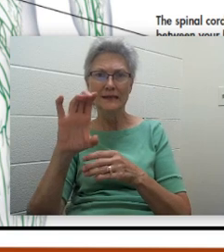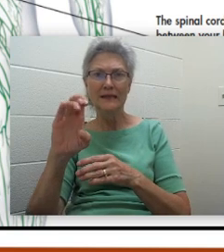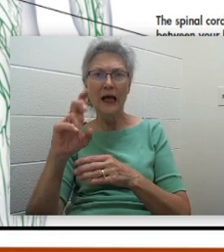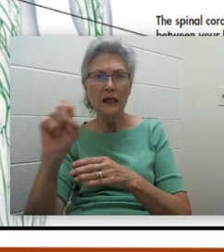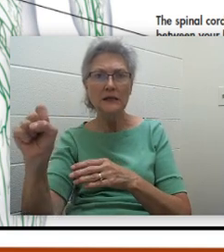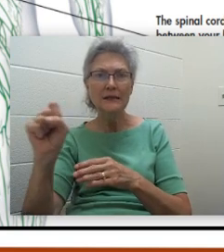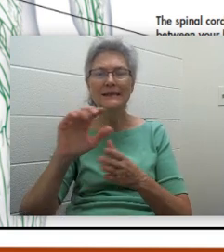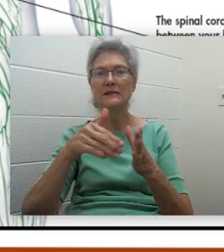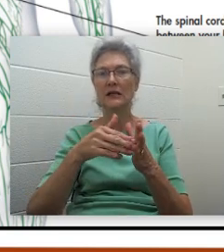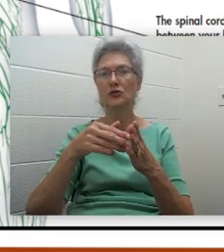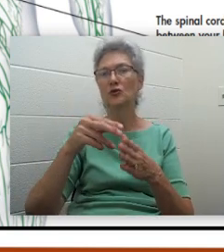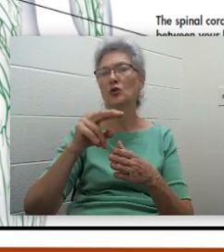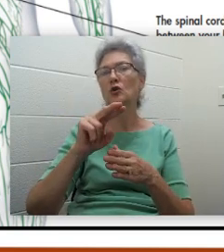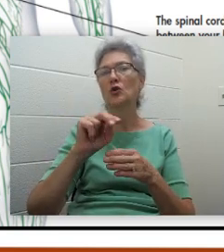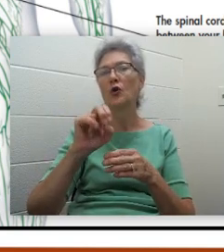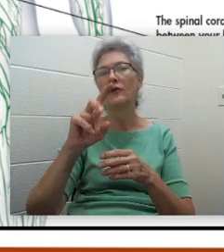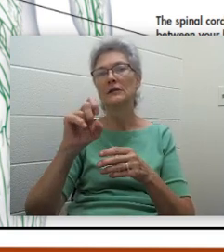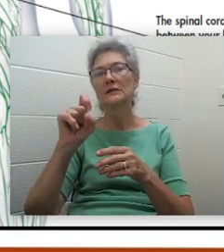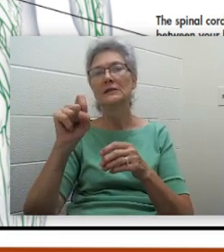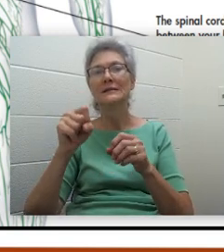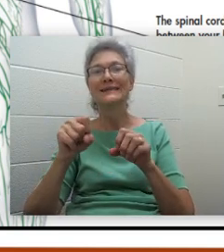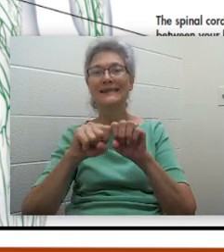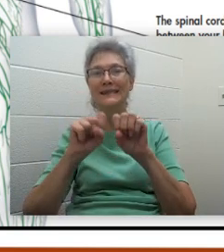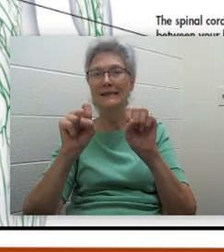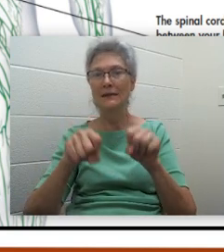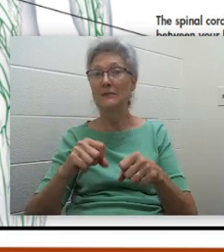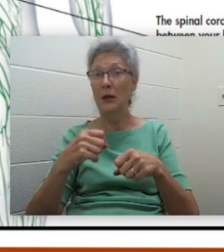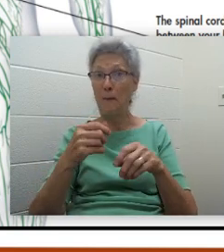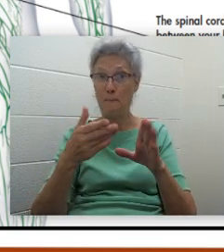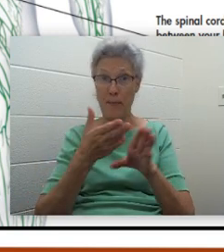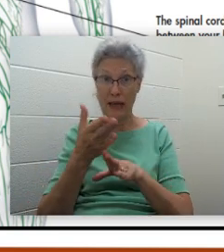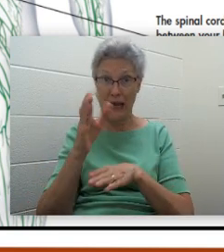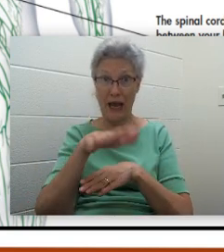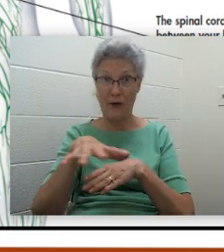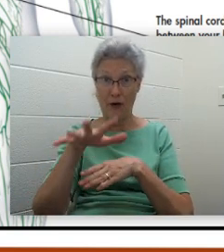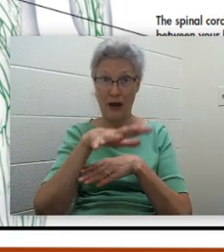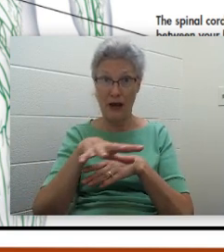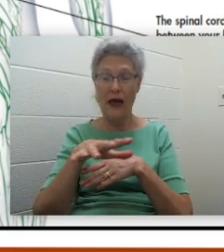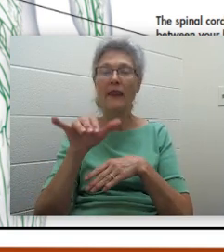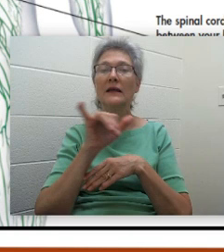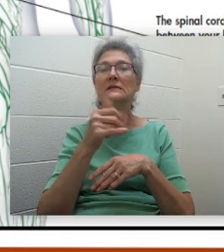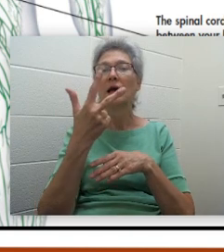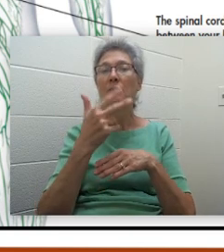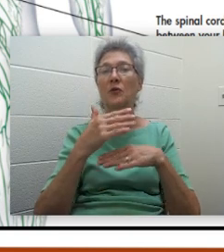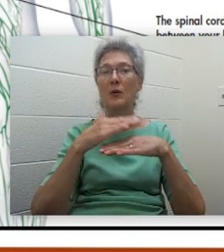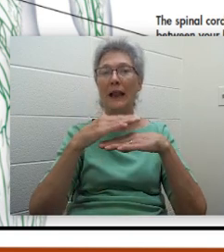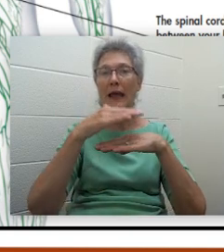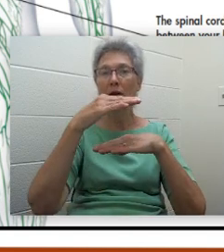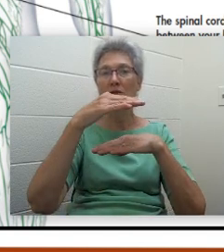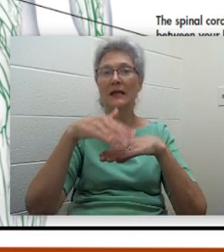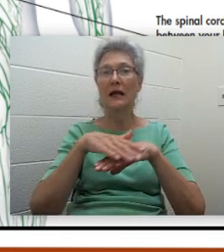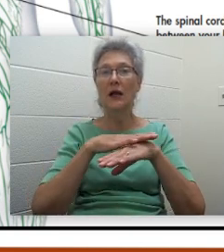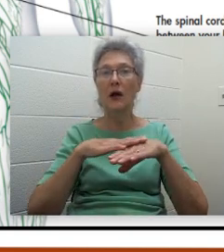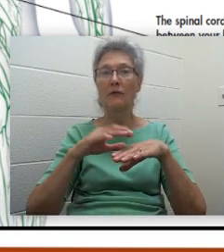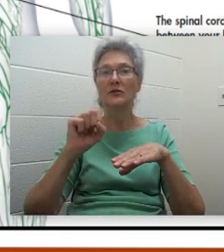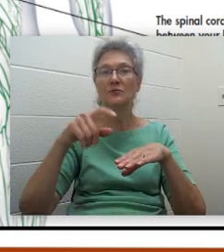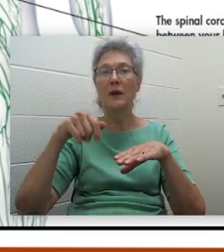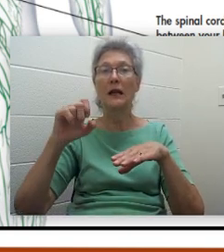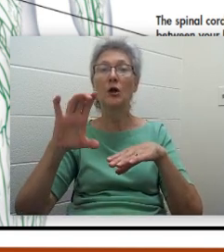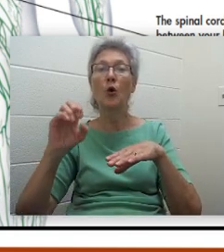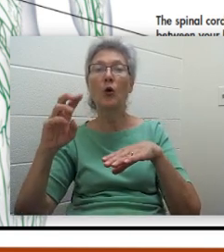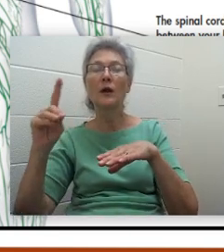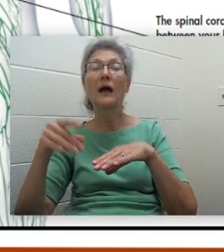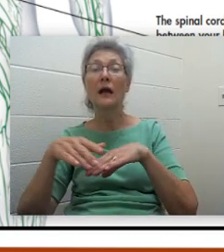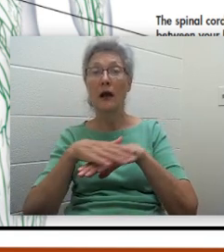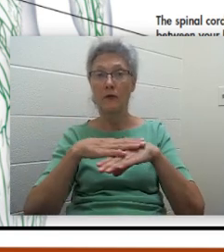central nervous system's main switching area. The same 3 layers of connective tissue that cover the spinal cord also